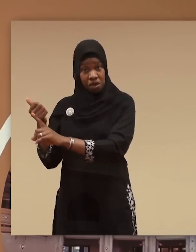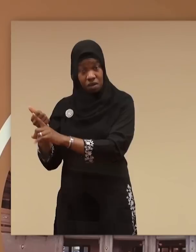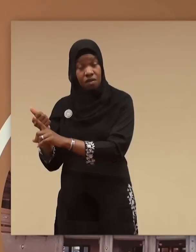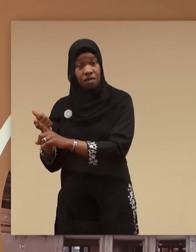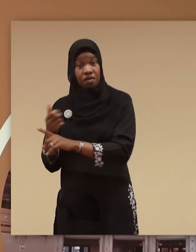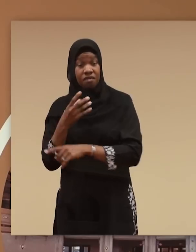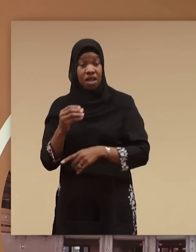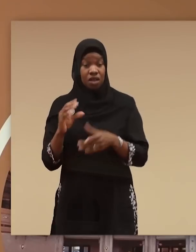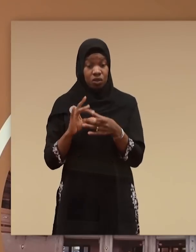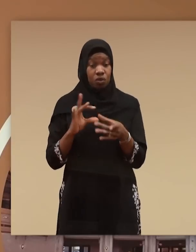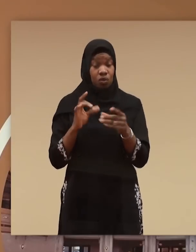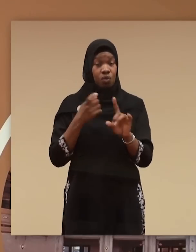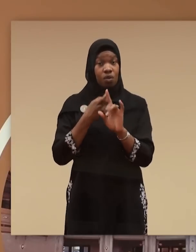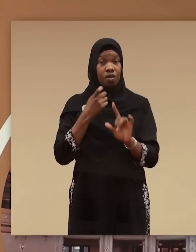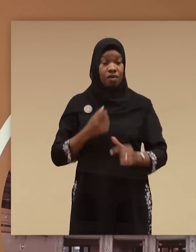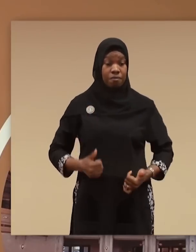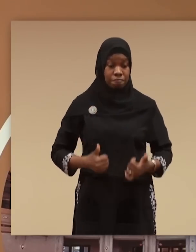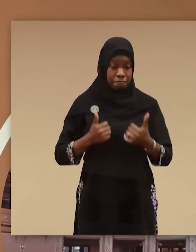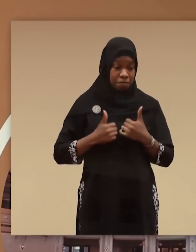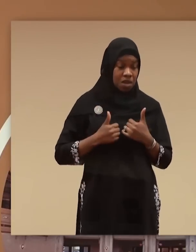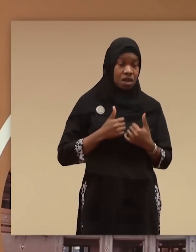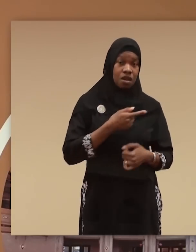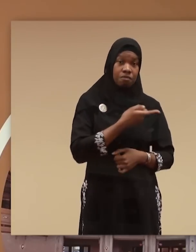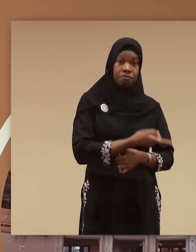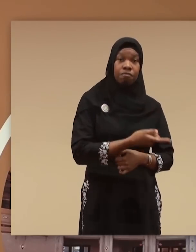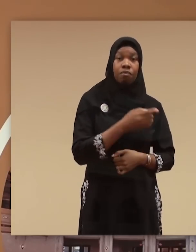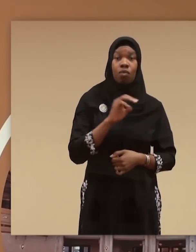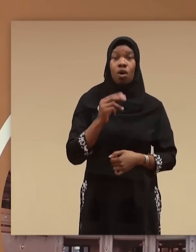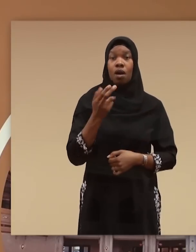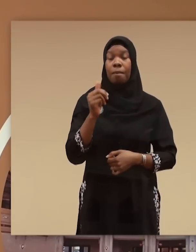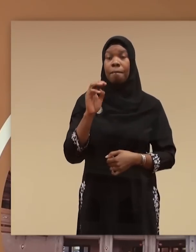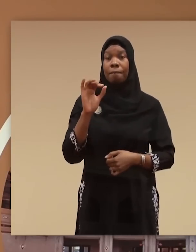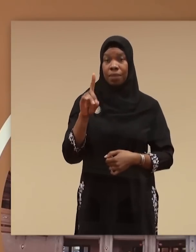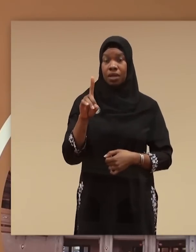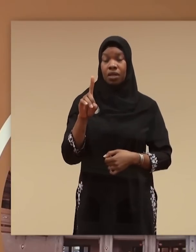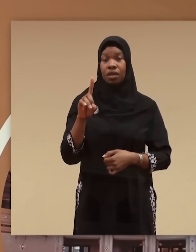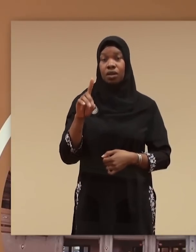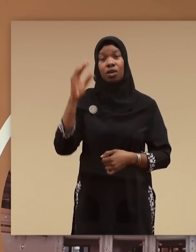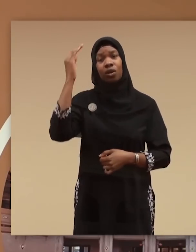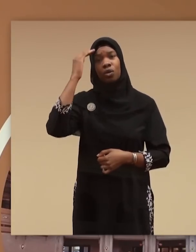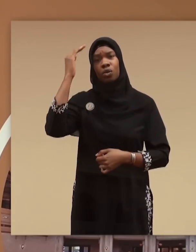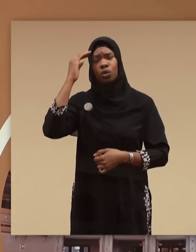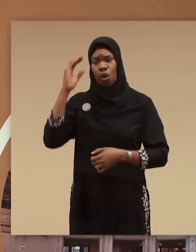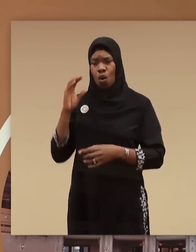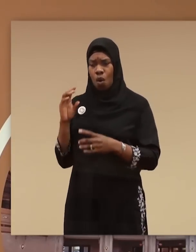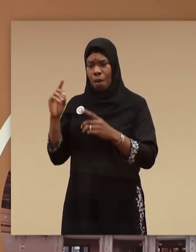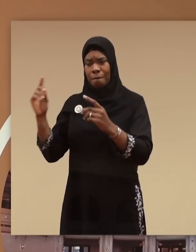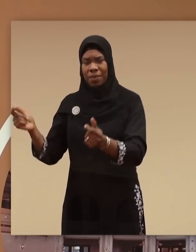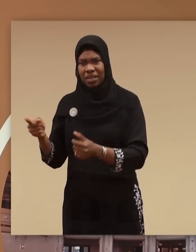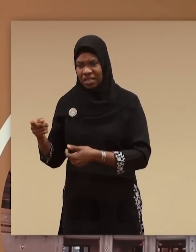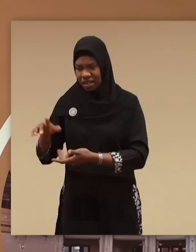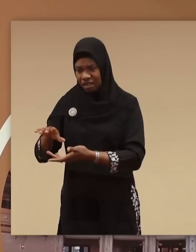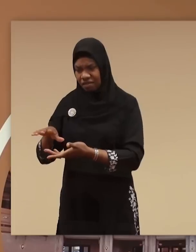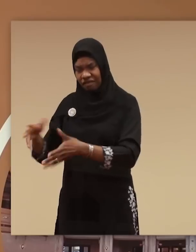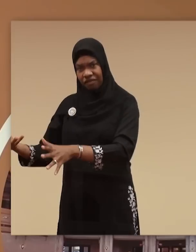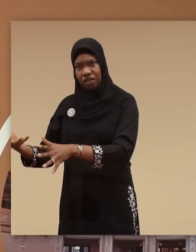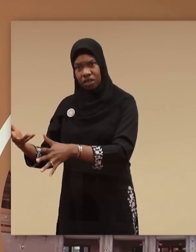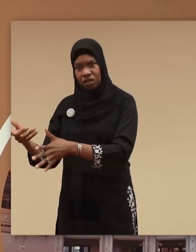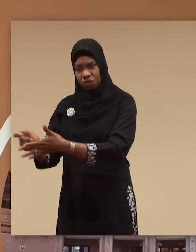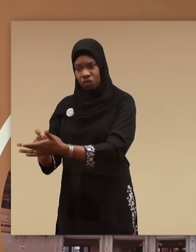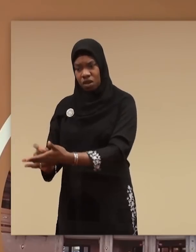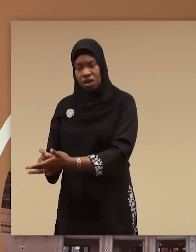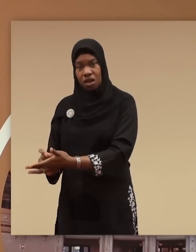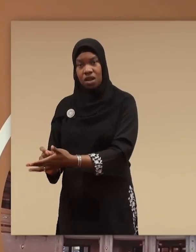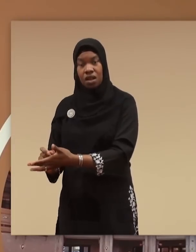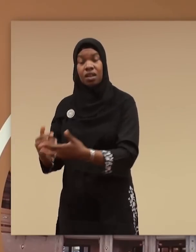Seerah tells us that immediately after he finished, he had a stroke and his right